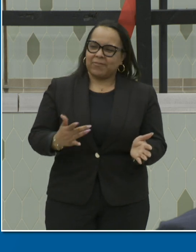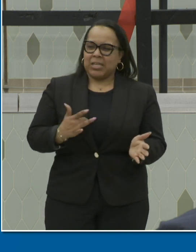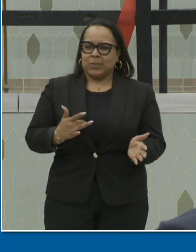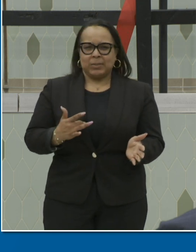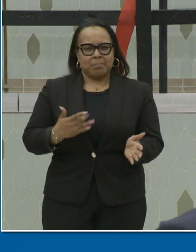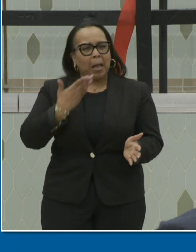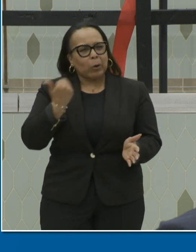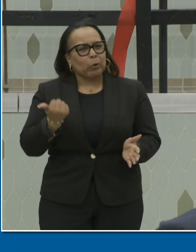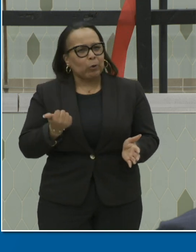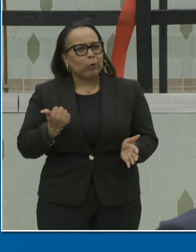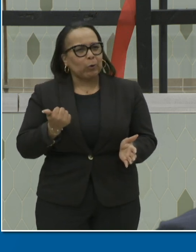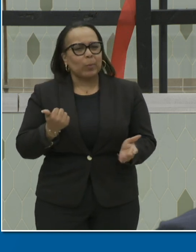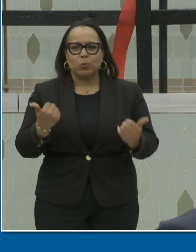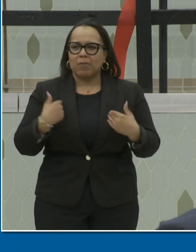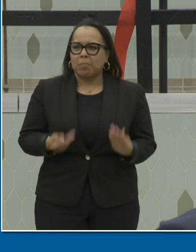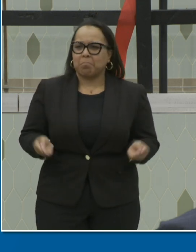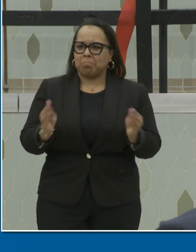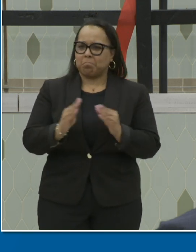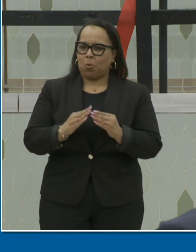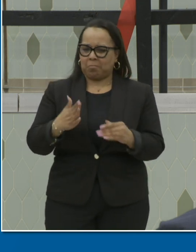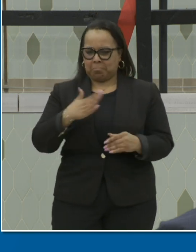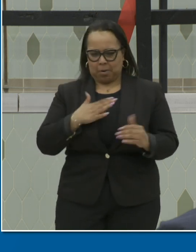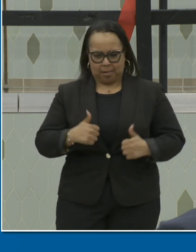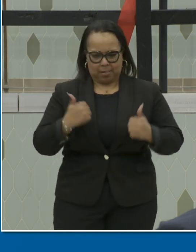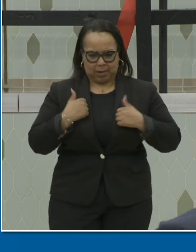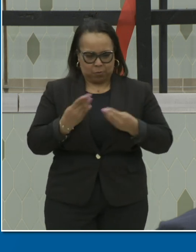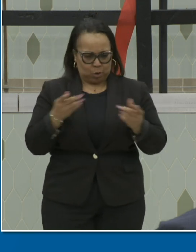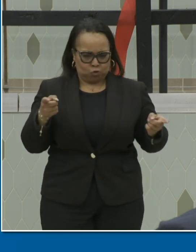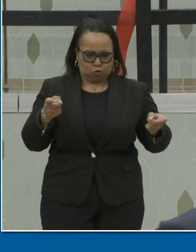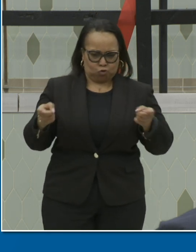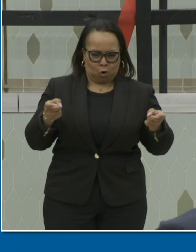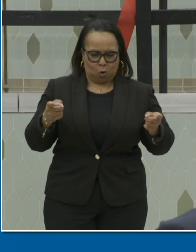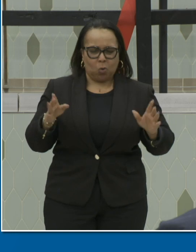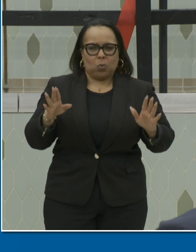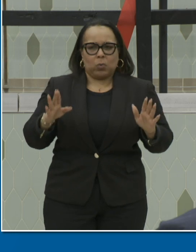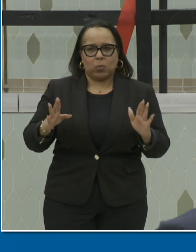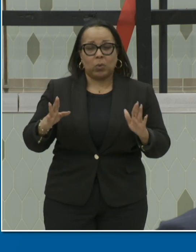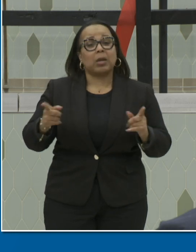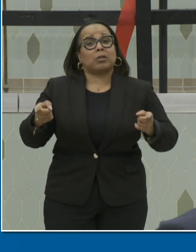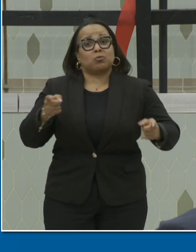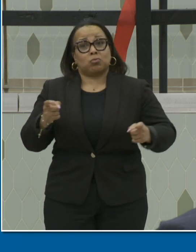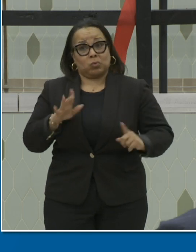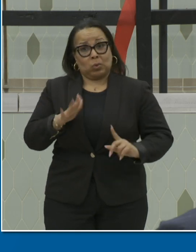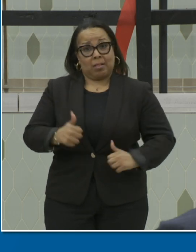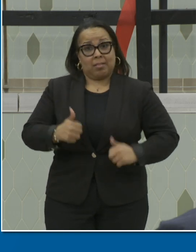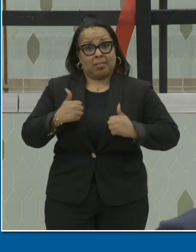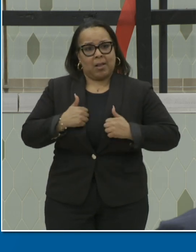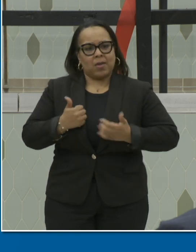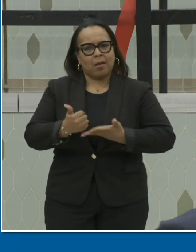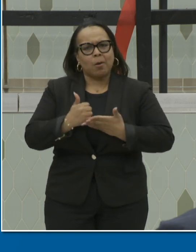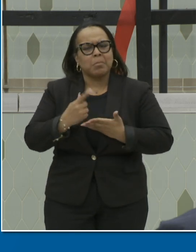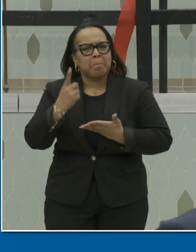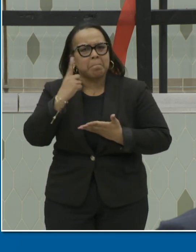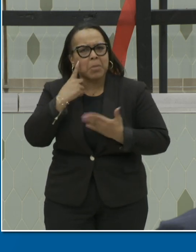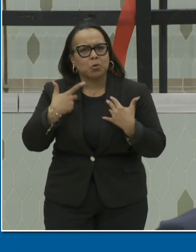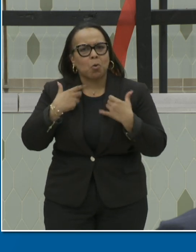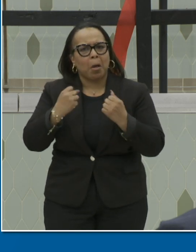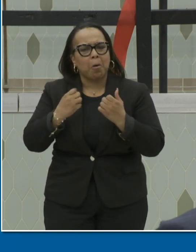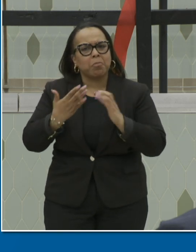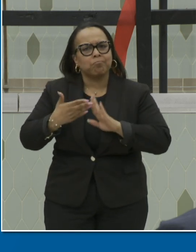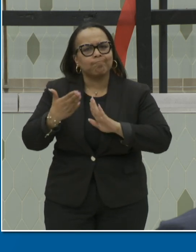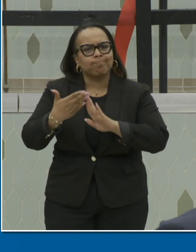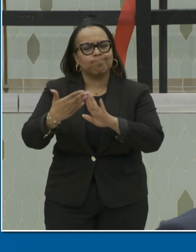It just feels better when you have more control over your life. And having control over your life helps your mental health.